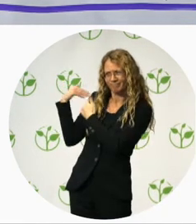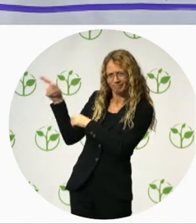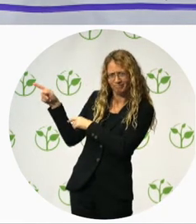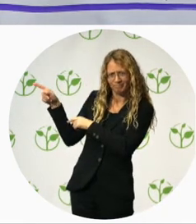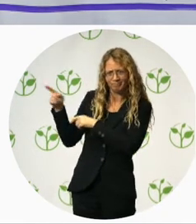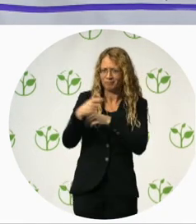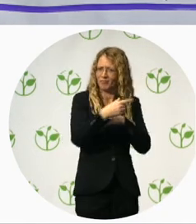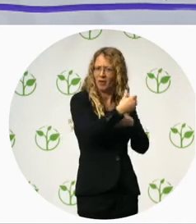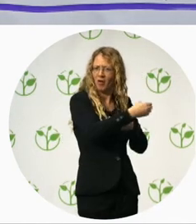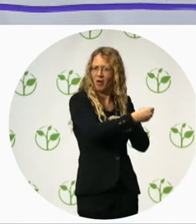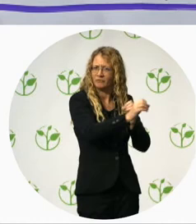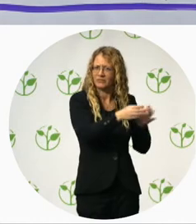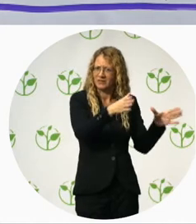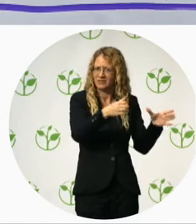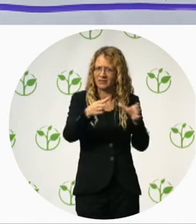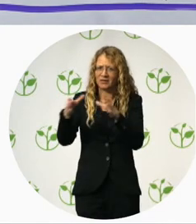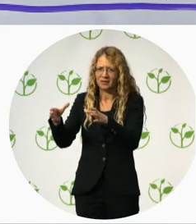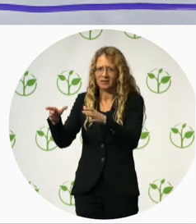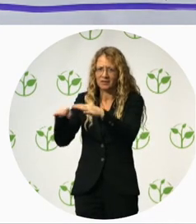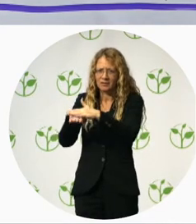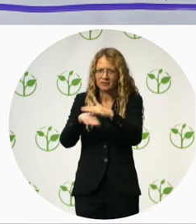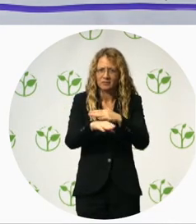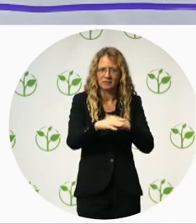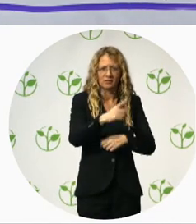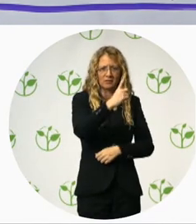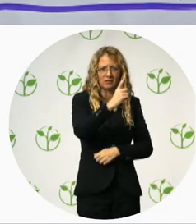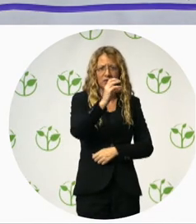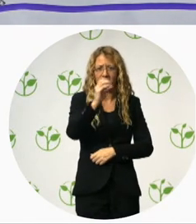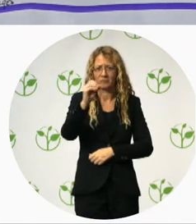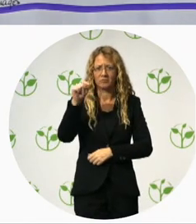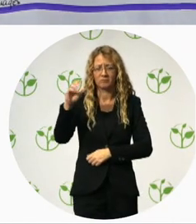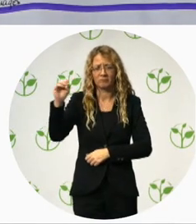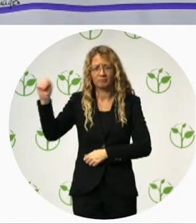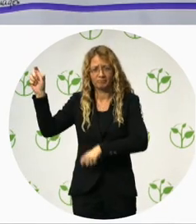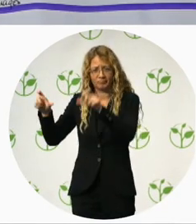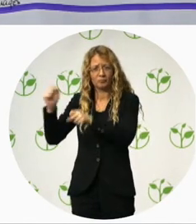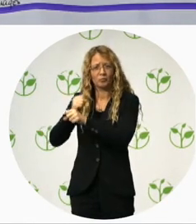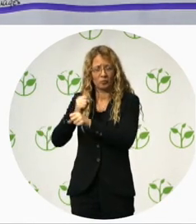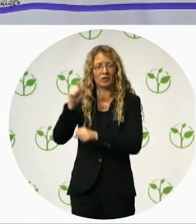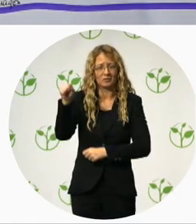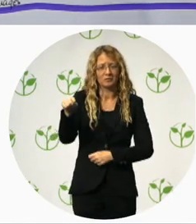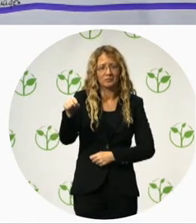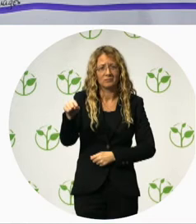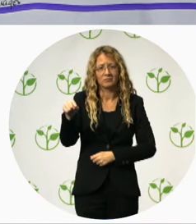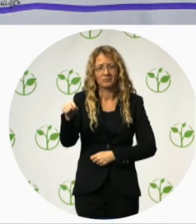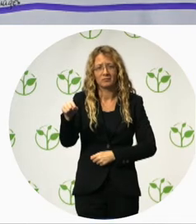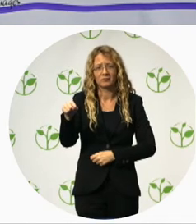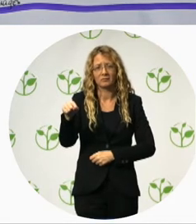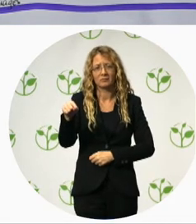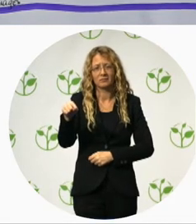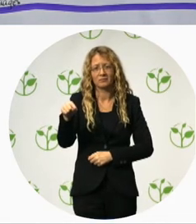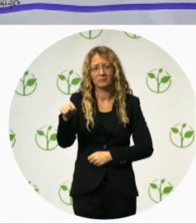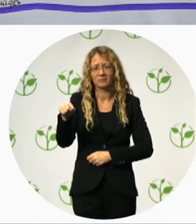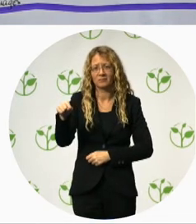with its 100,000 employees, on a on a SharePoint where you